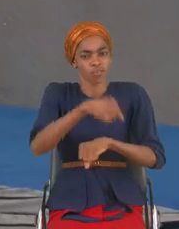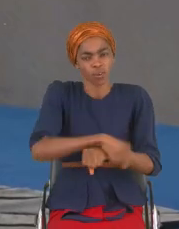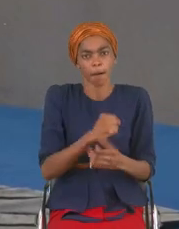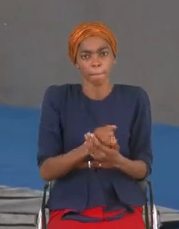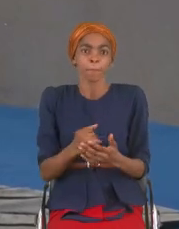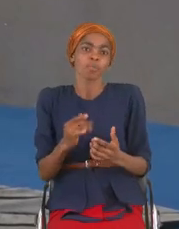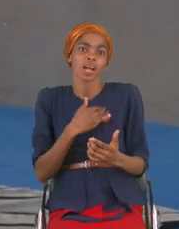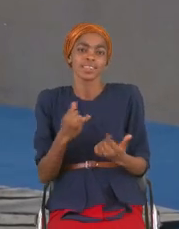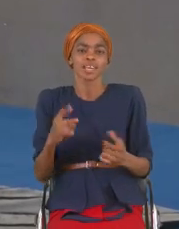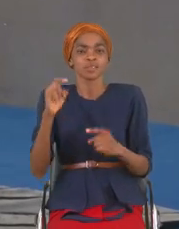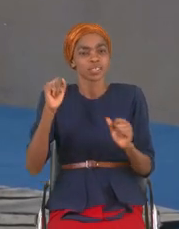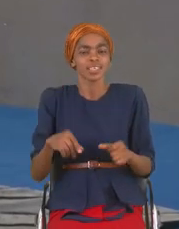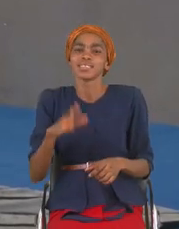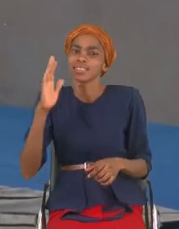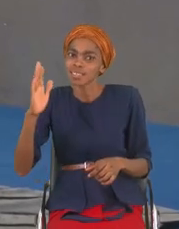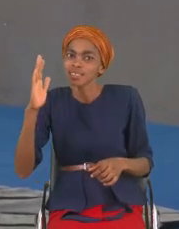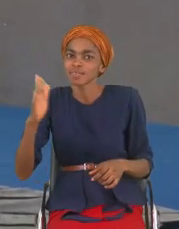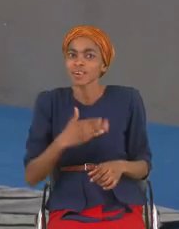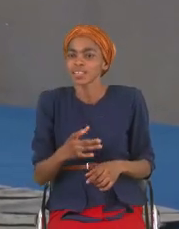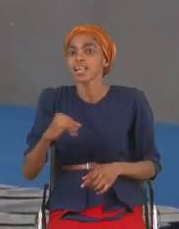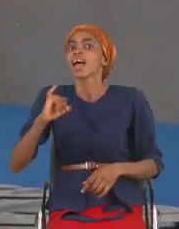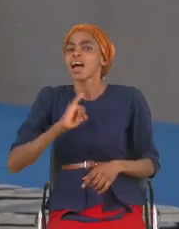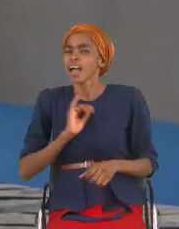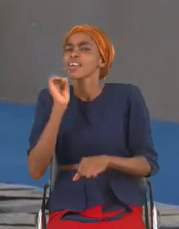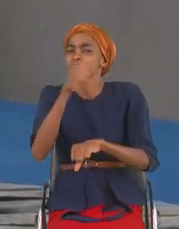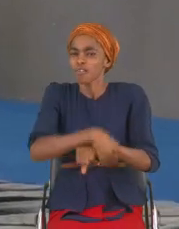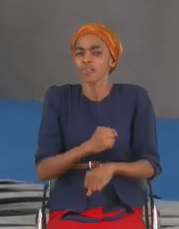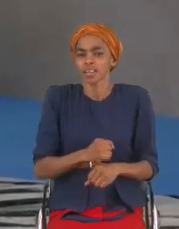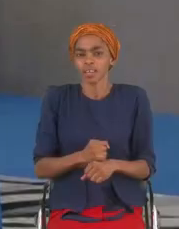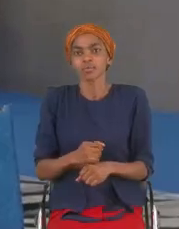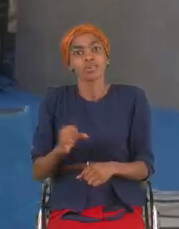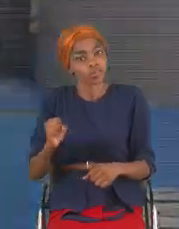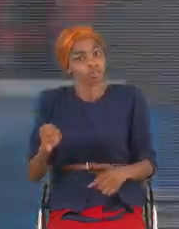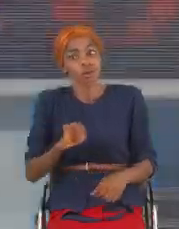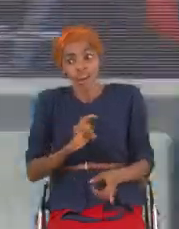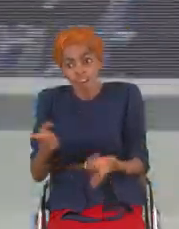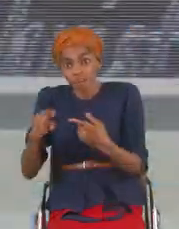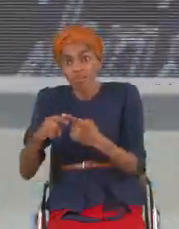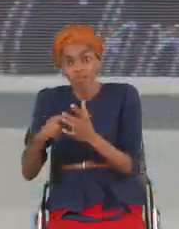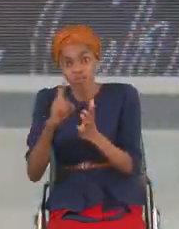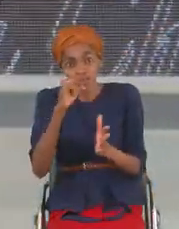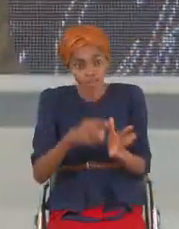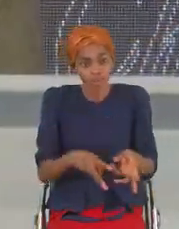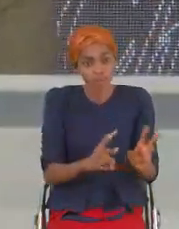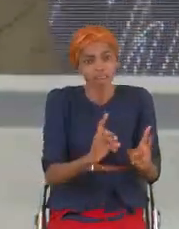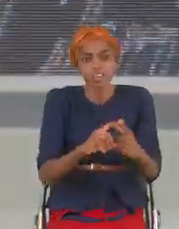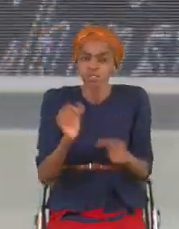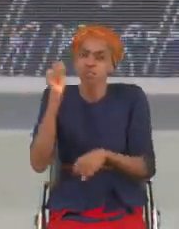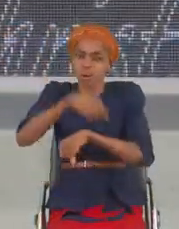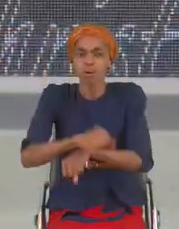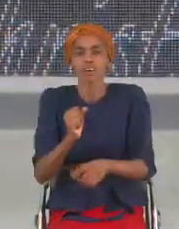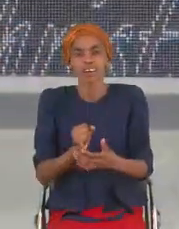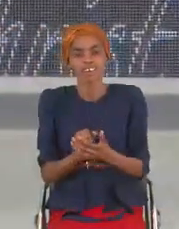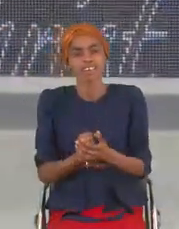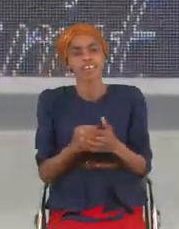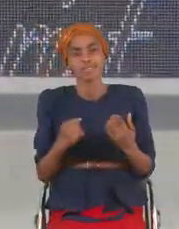can testify, I overcame, and so I come to show you the way to overcome. Look